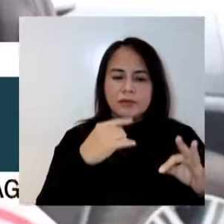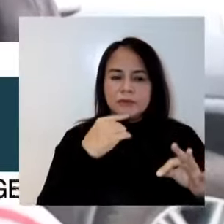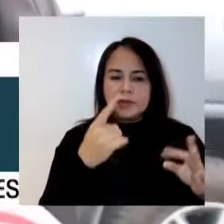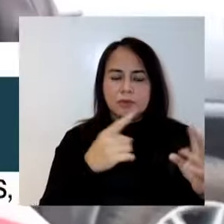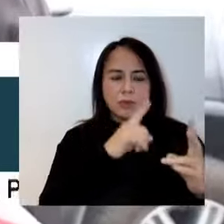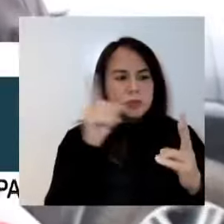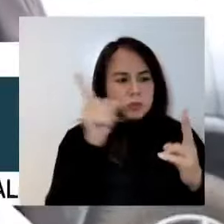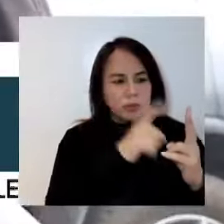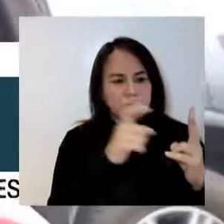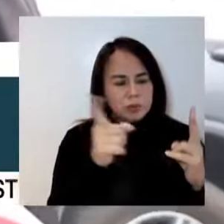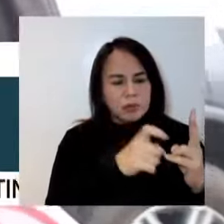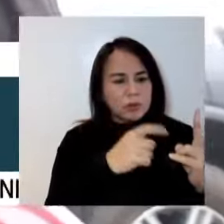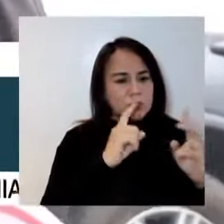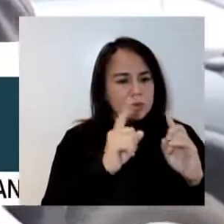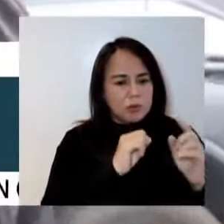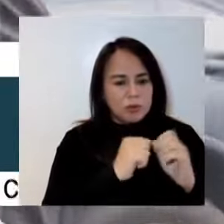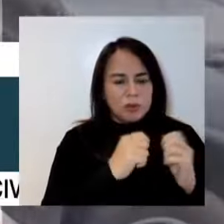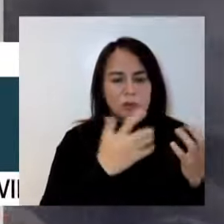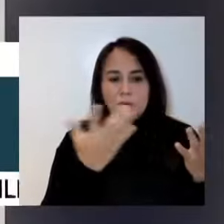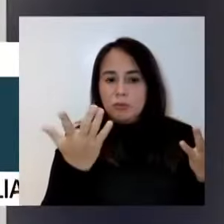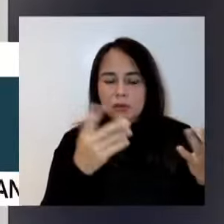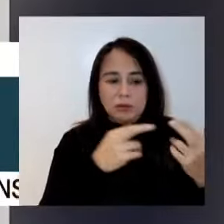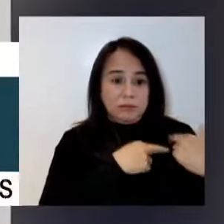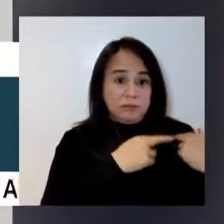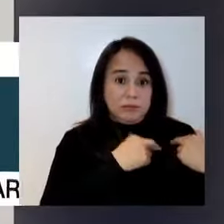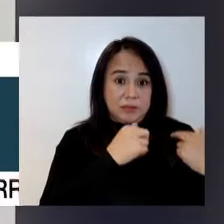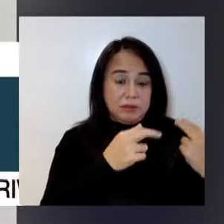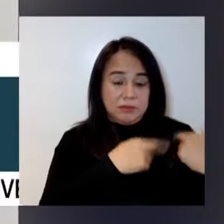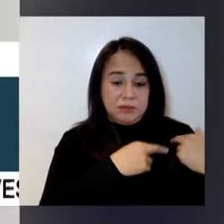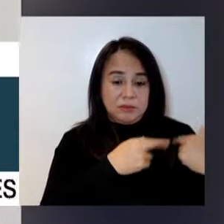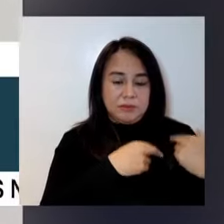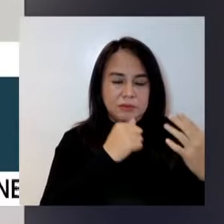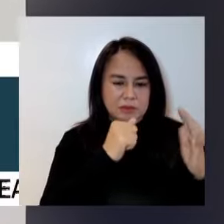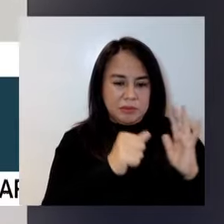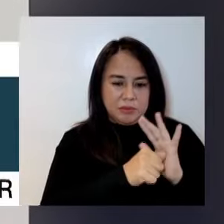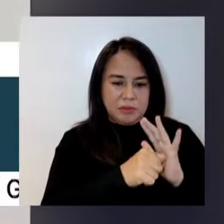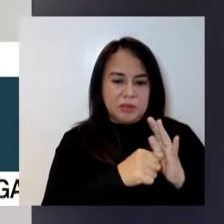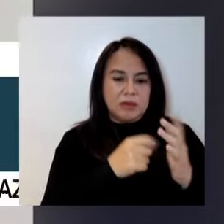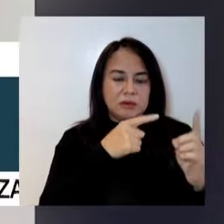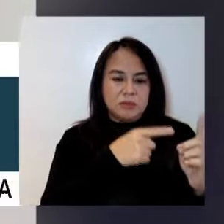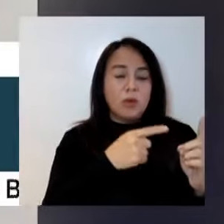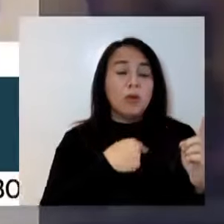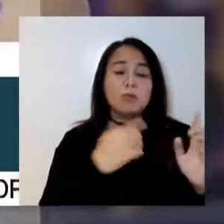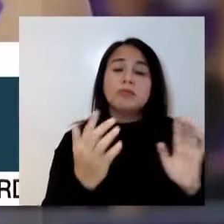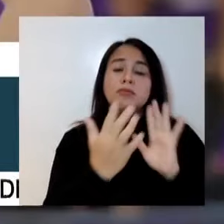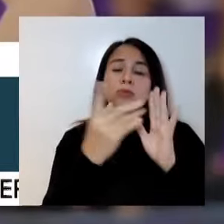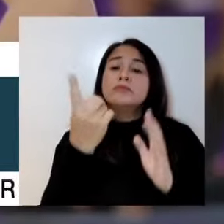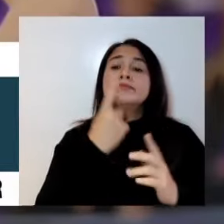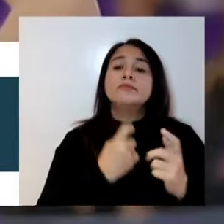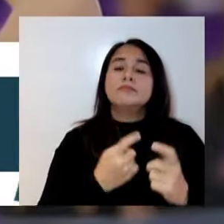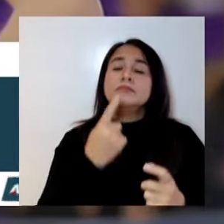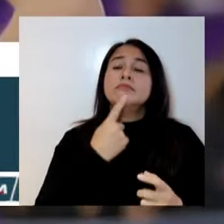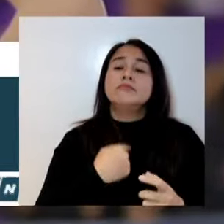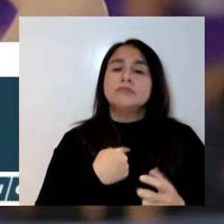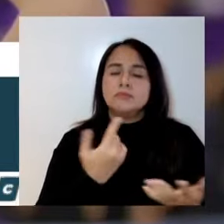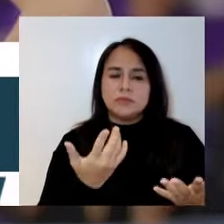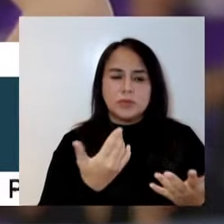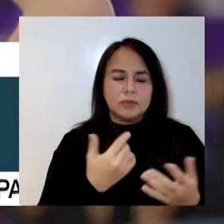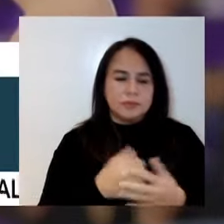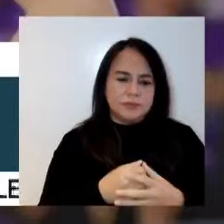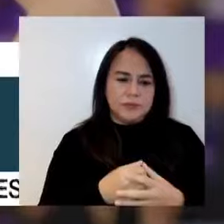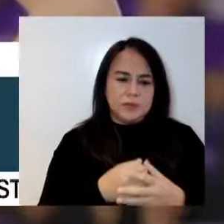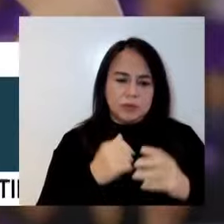kanila, sino kumausap sa kanila, kung wala talaga silang tinatago, kailangan silang, haharapin ko kayo, tanungin niyo ako. Ito tuloy ho ito. Hindi